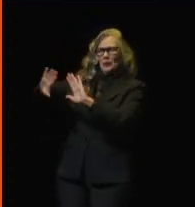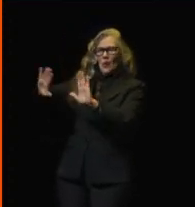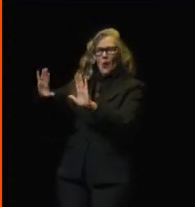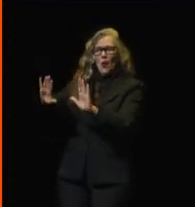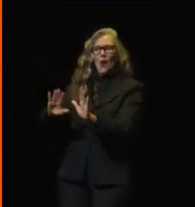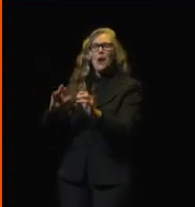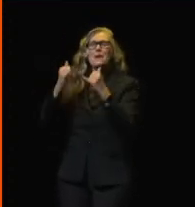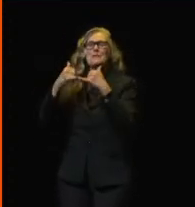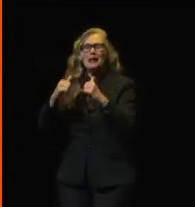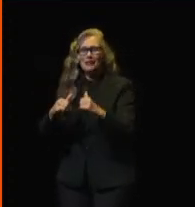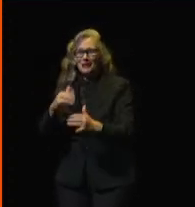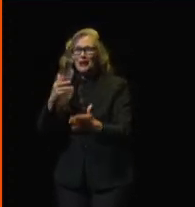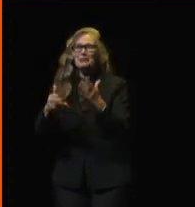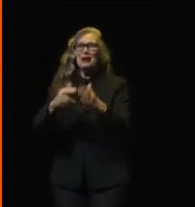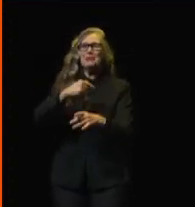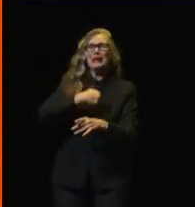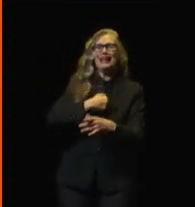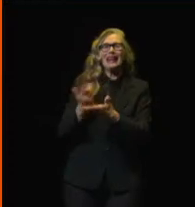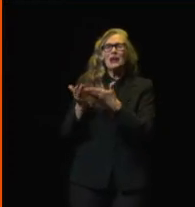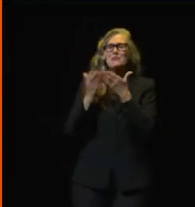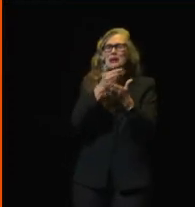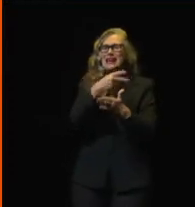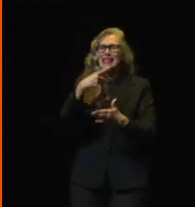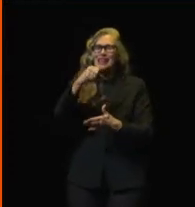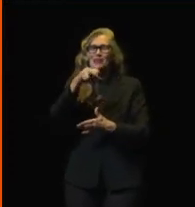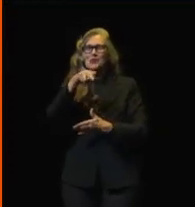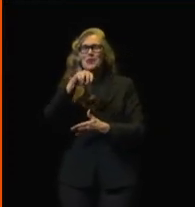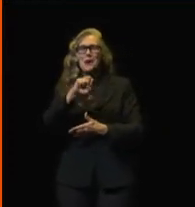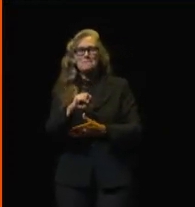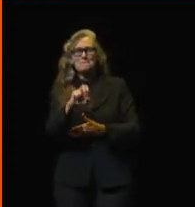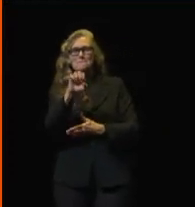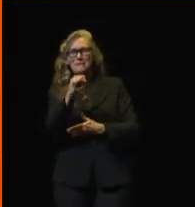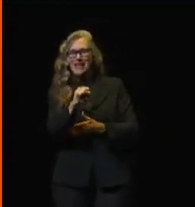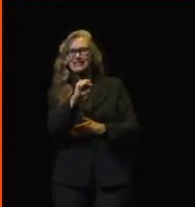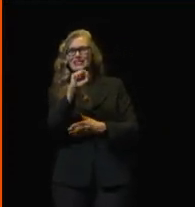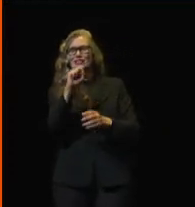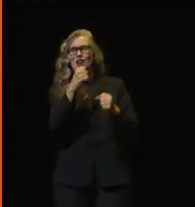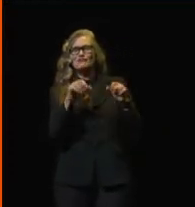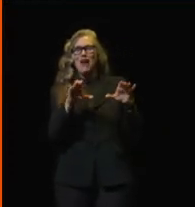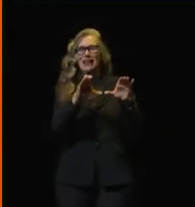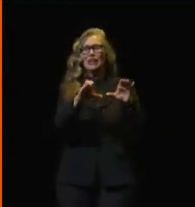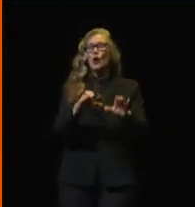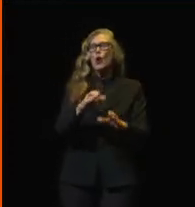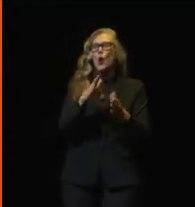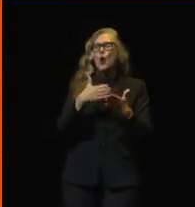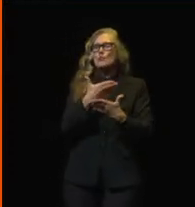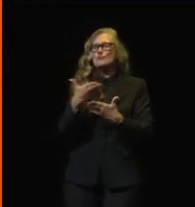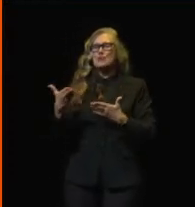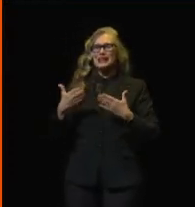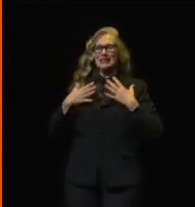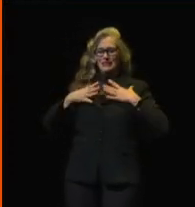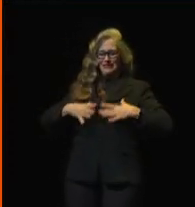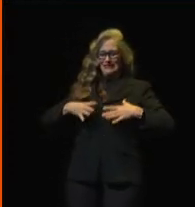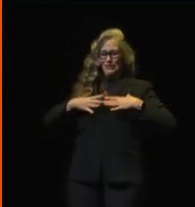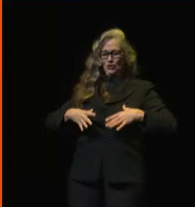rally or bringing 24 protesters in bright green t-shirts to the Federal Reserve meeting in Jackson Hole.